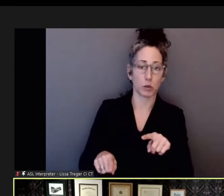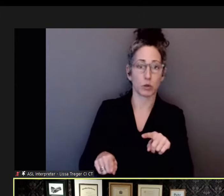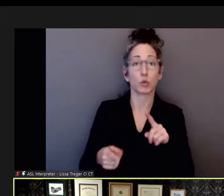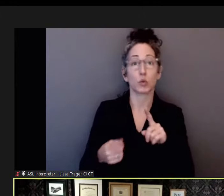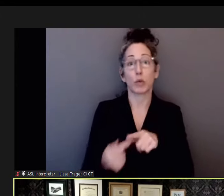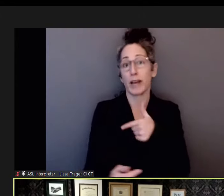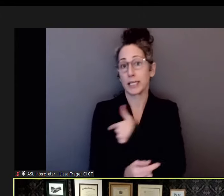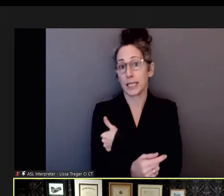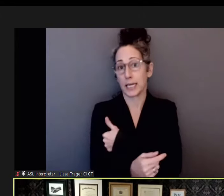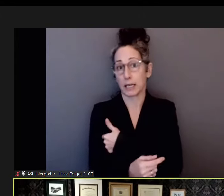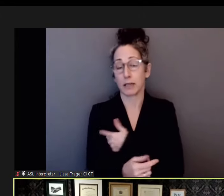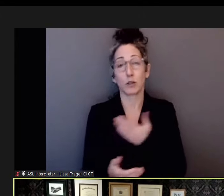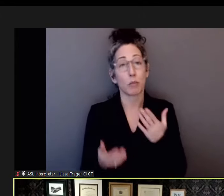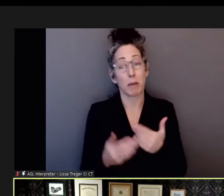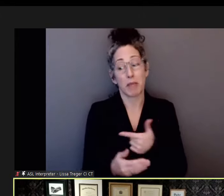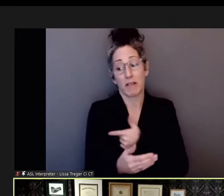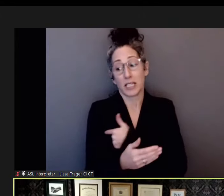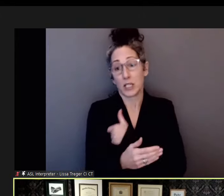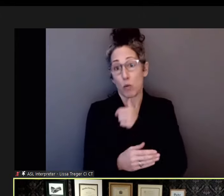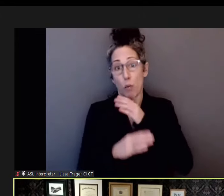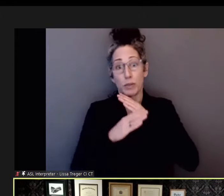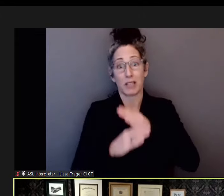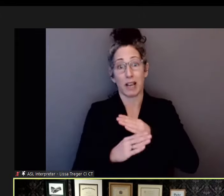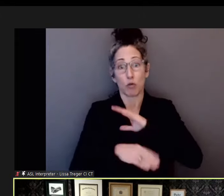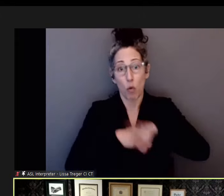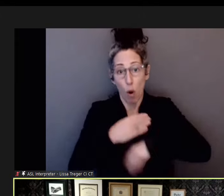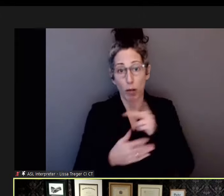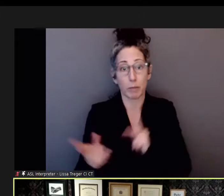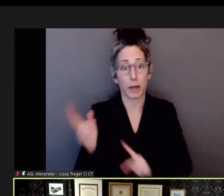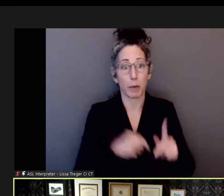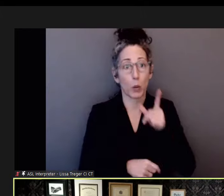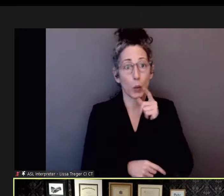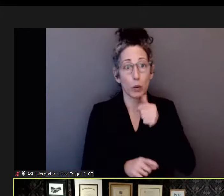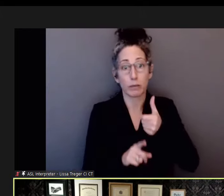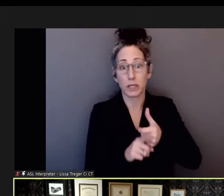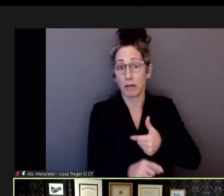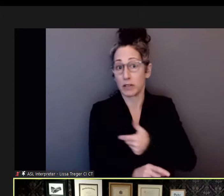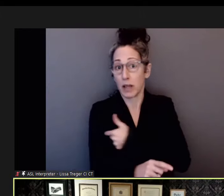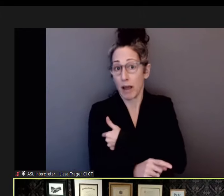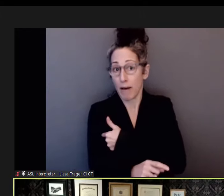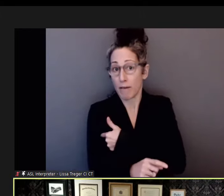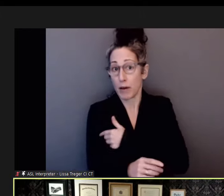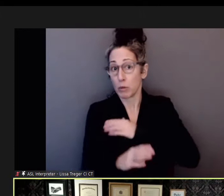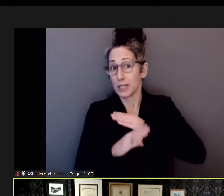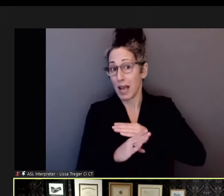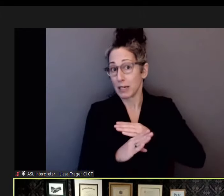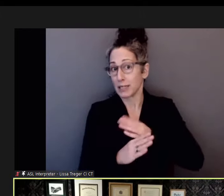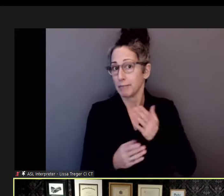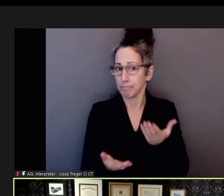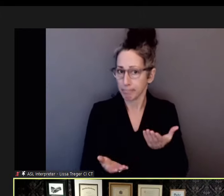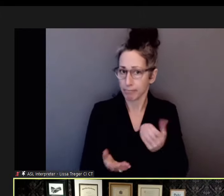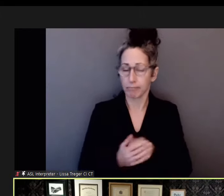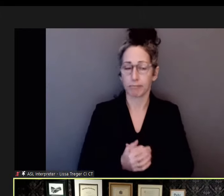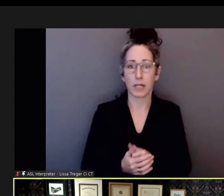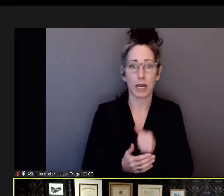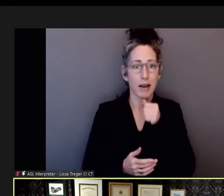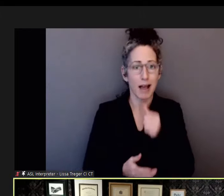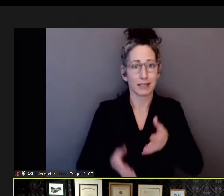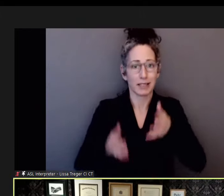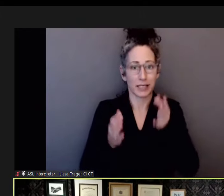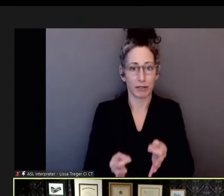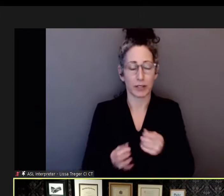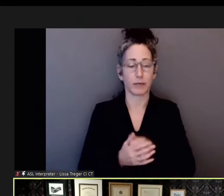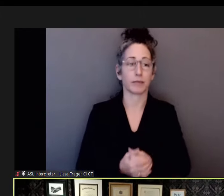COVID-19 vaccine may not protect all vaccine recipients. In our clinical trial,